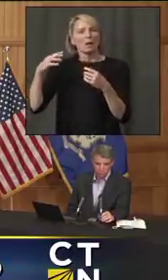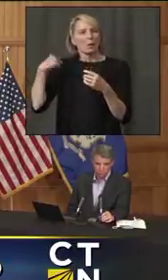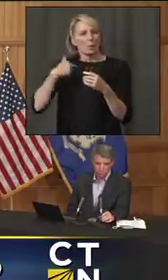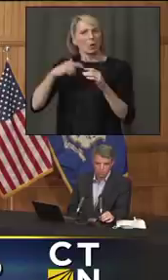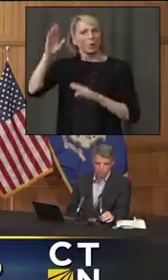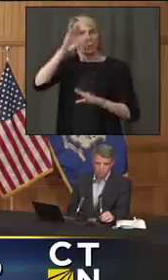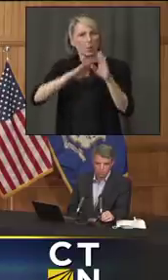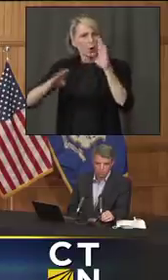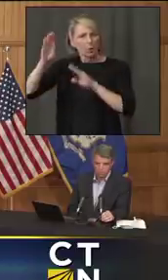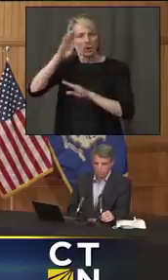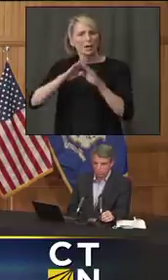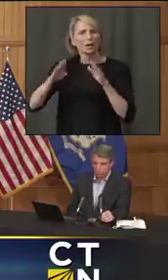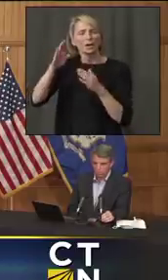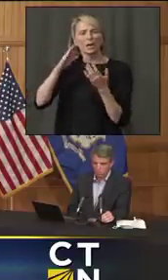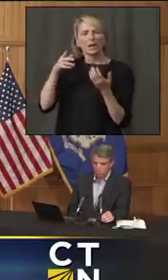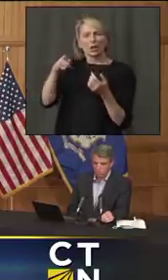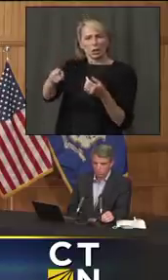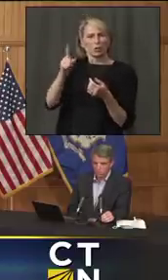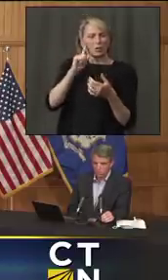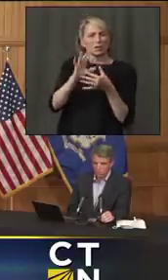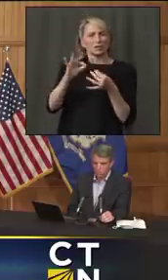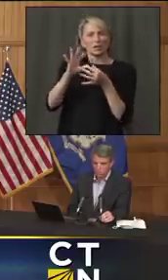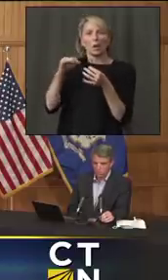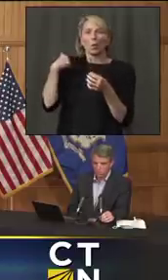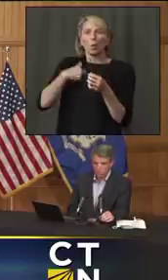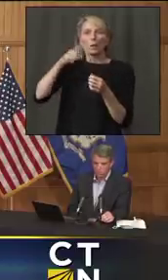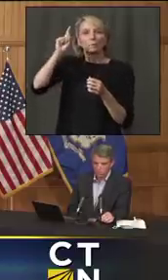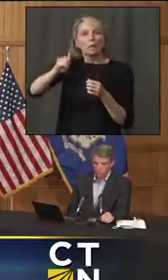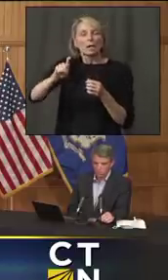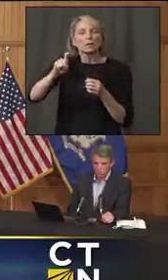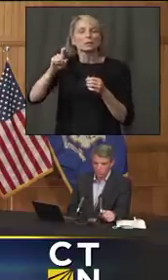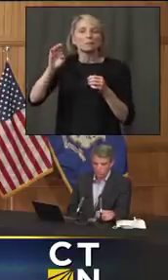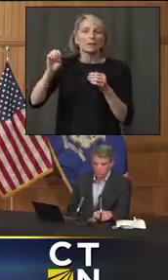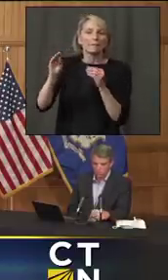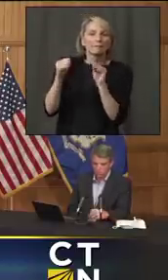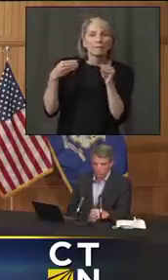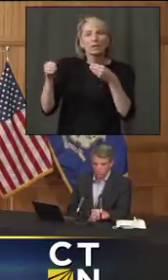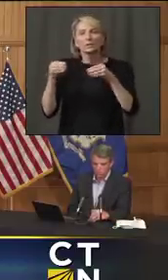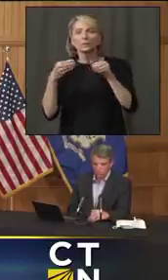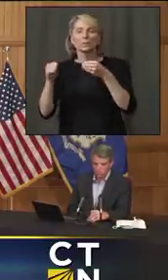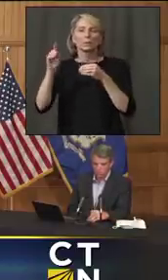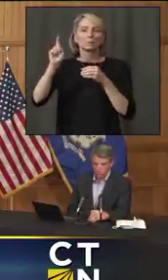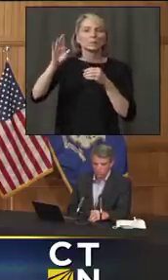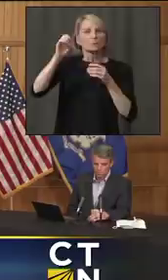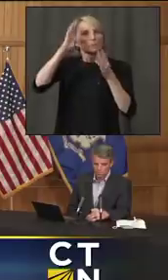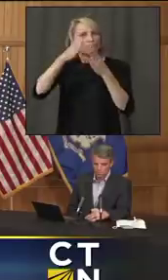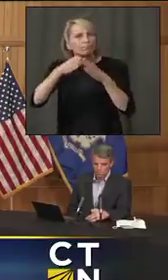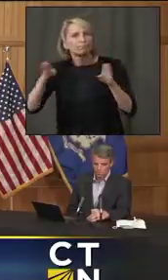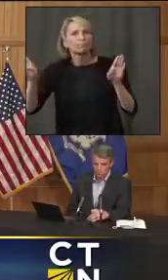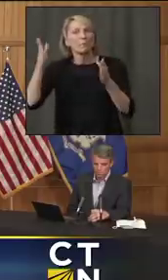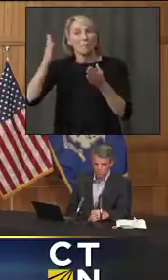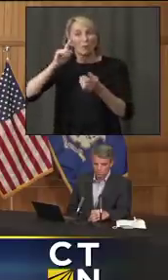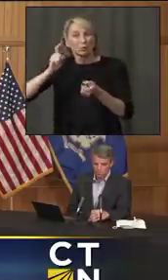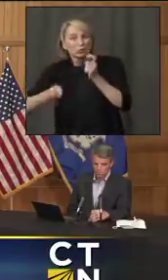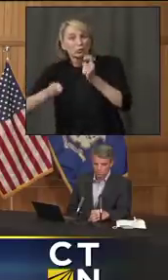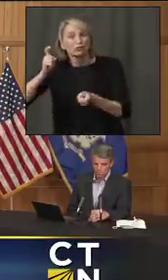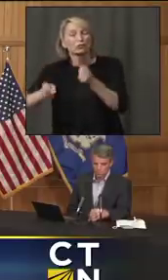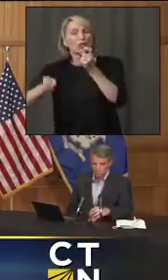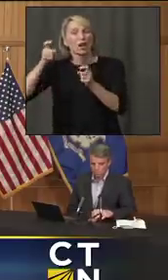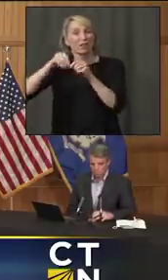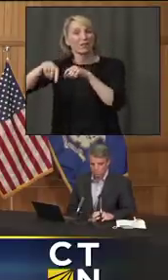and being open to making adjustments, on the move as everything transpires.